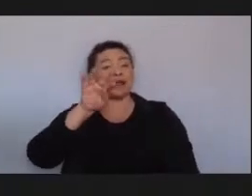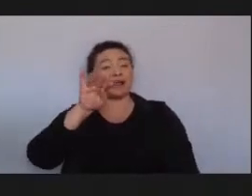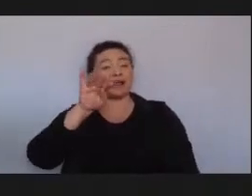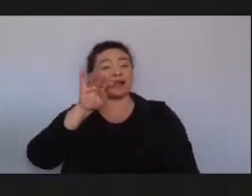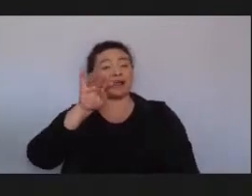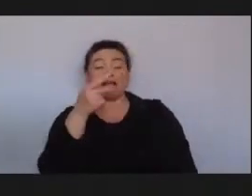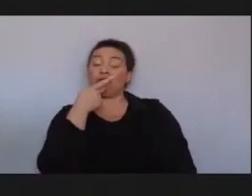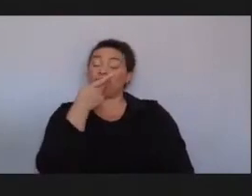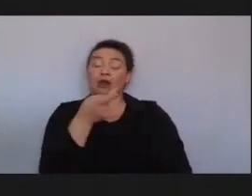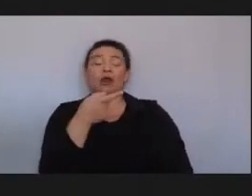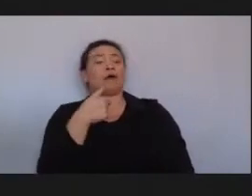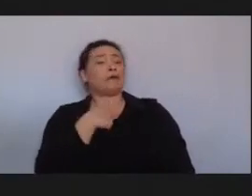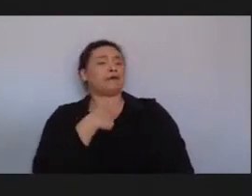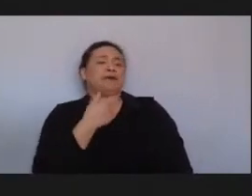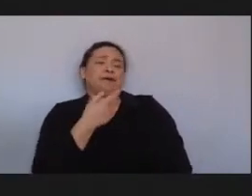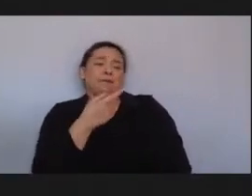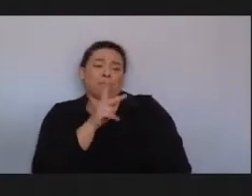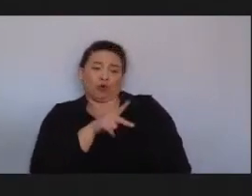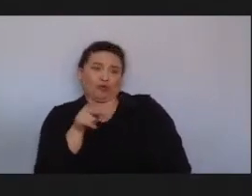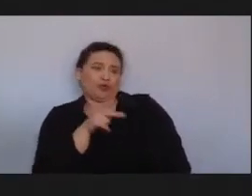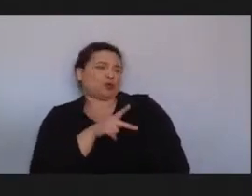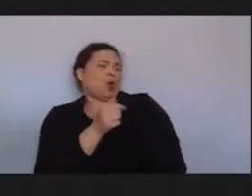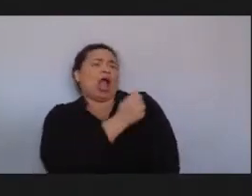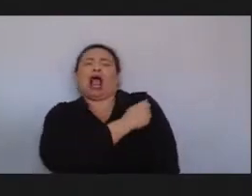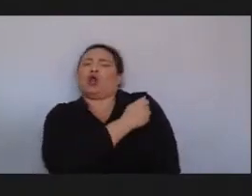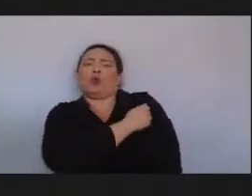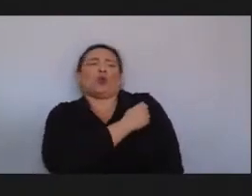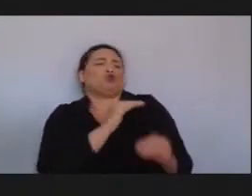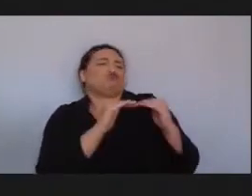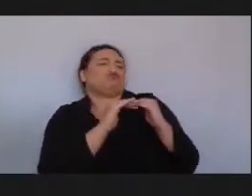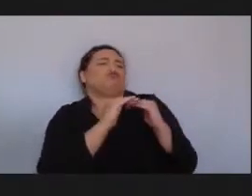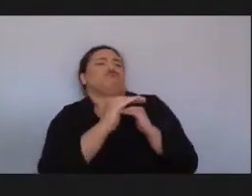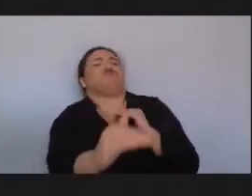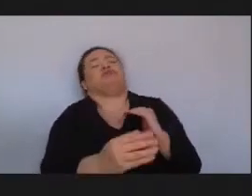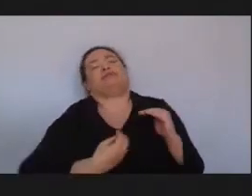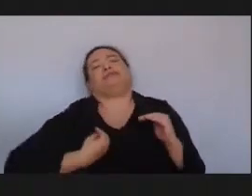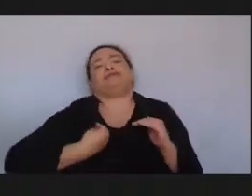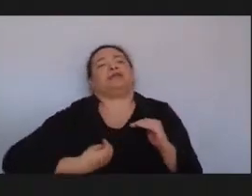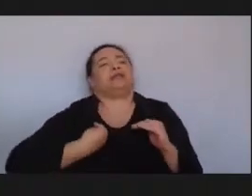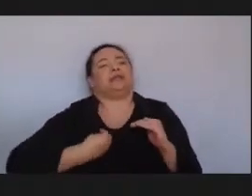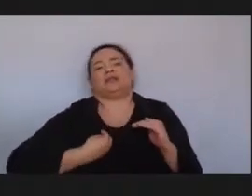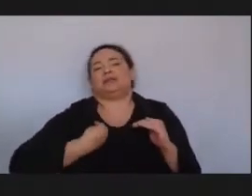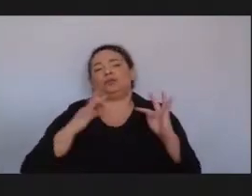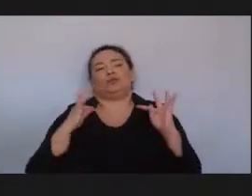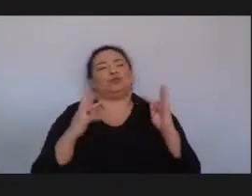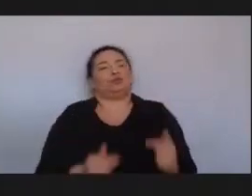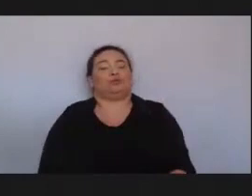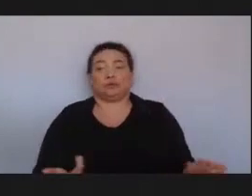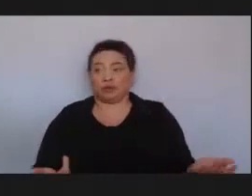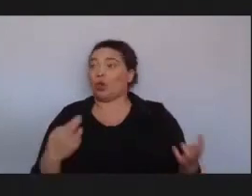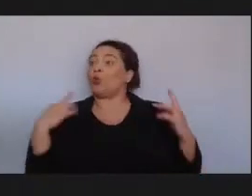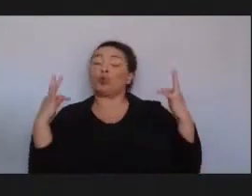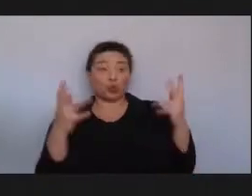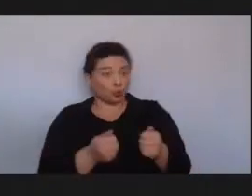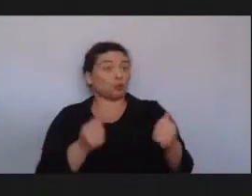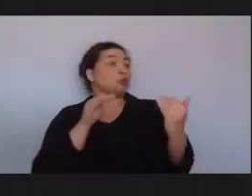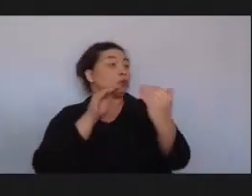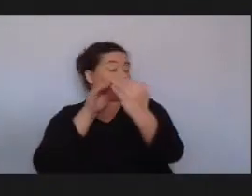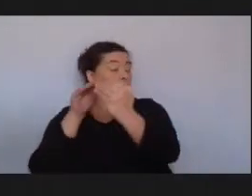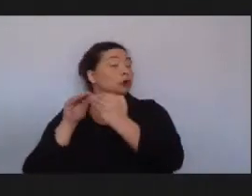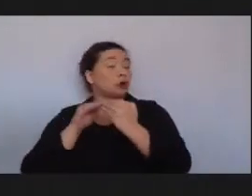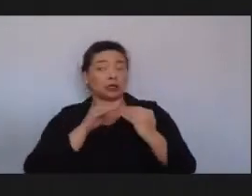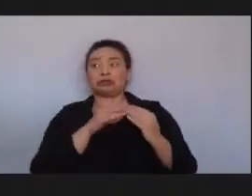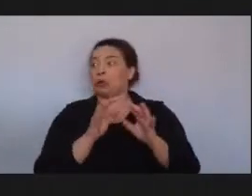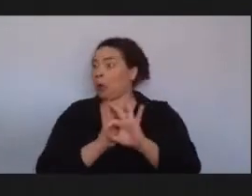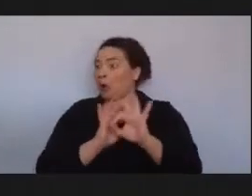totally agrees. Michael as well also agrees. Everyone agrees. Well, that's good. We don't have any arguments